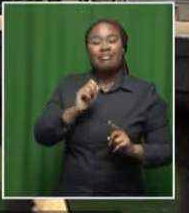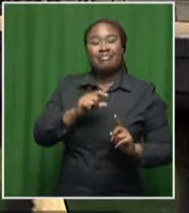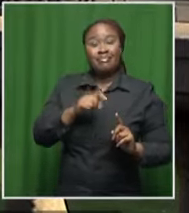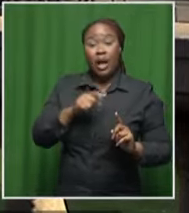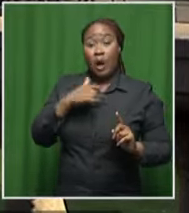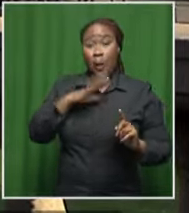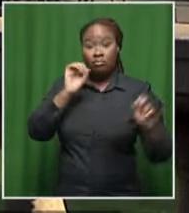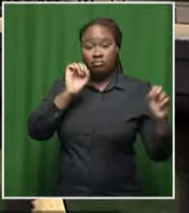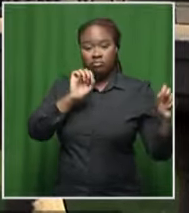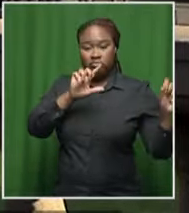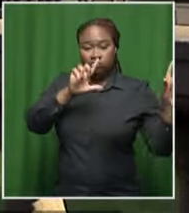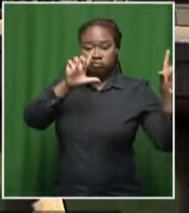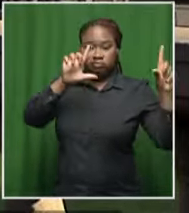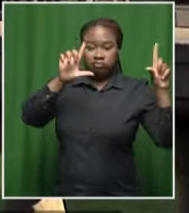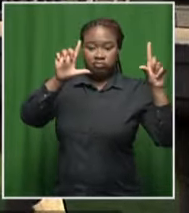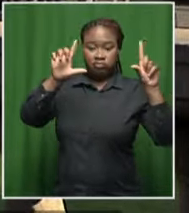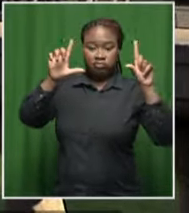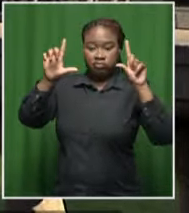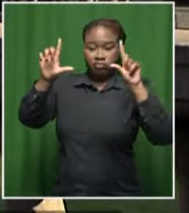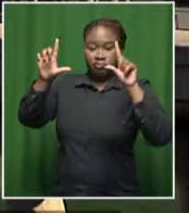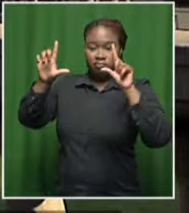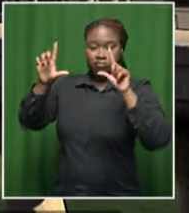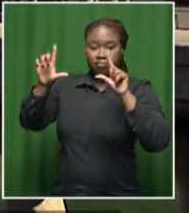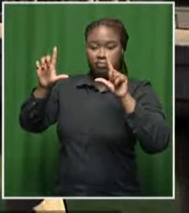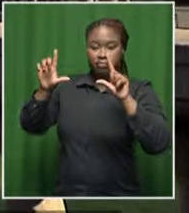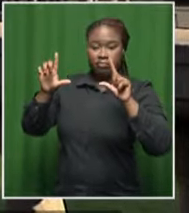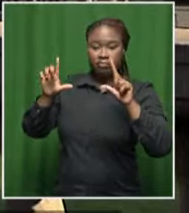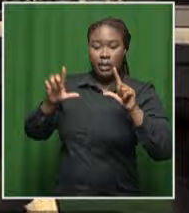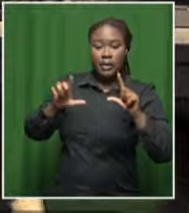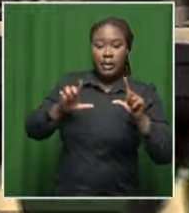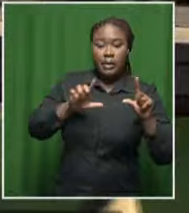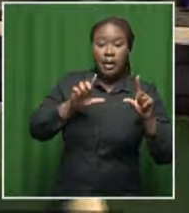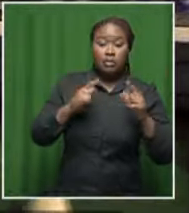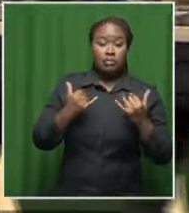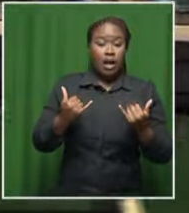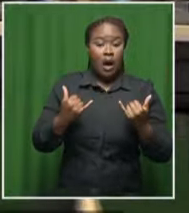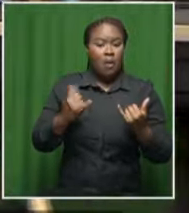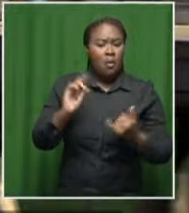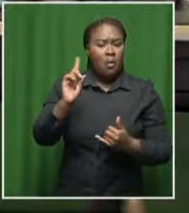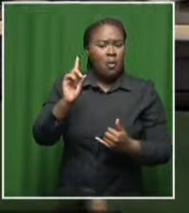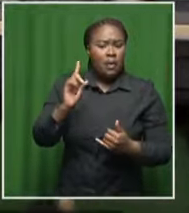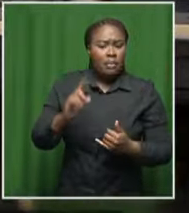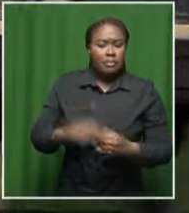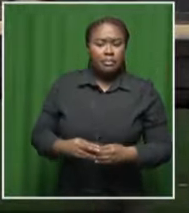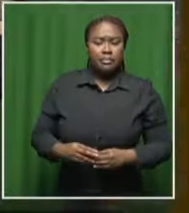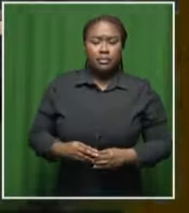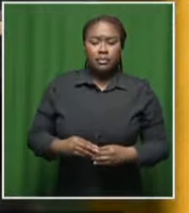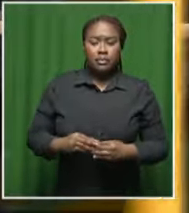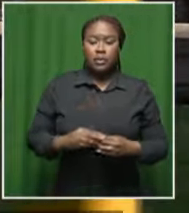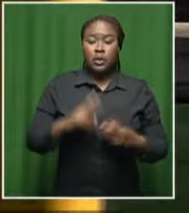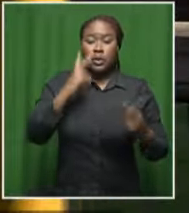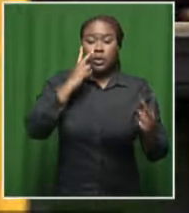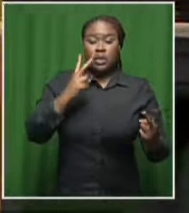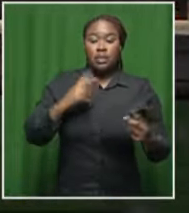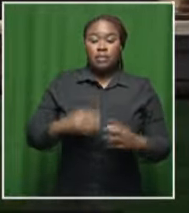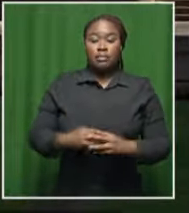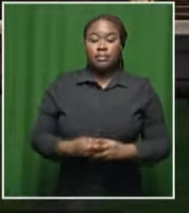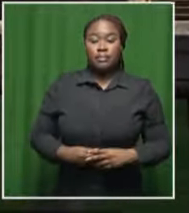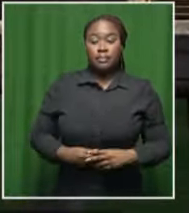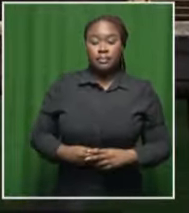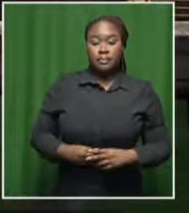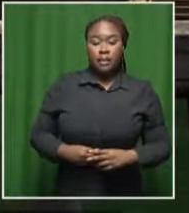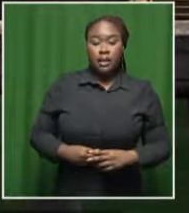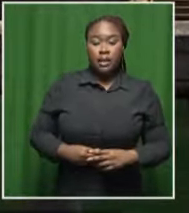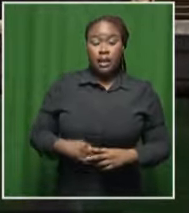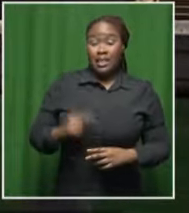are seeing right now. So what we're seeing right now is just behind me is the